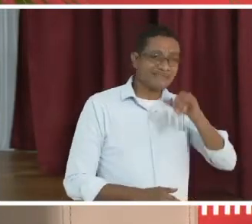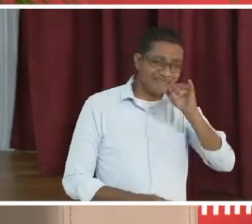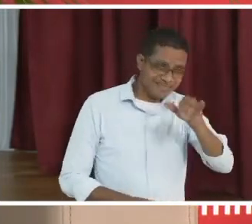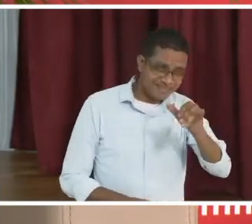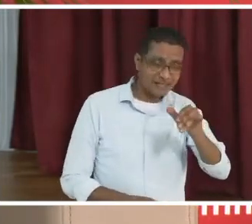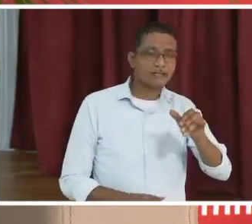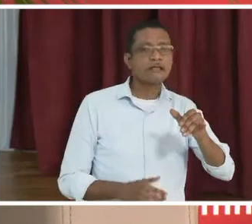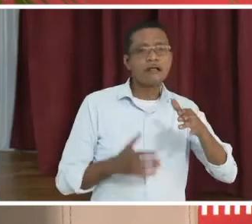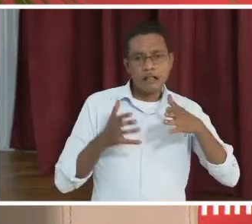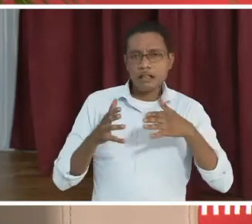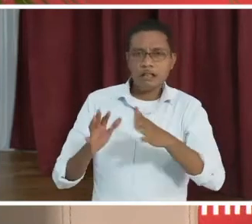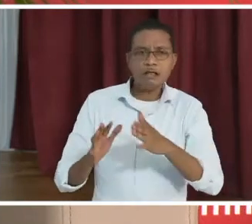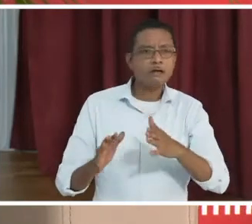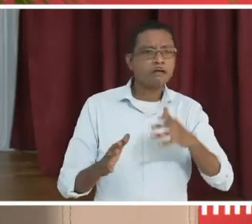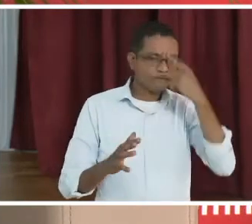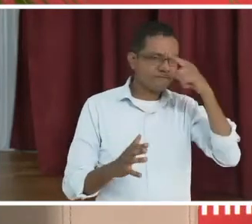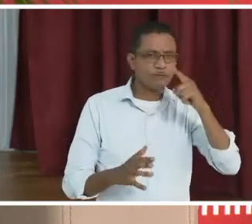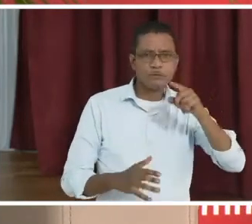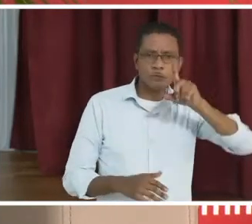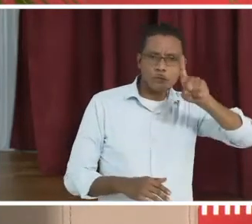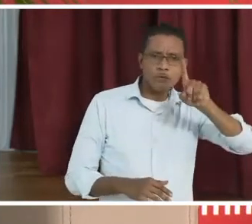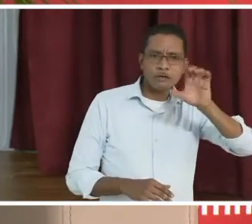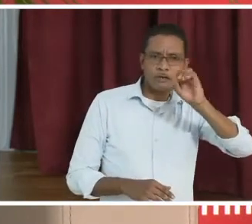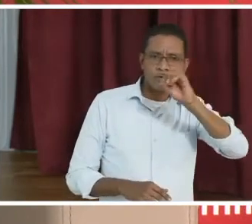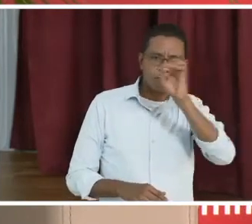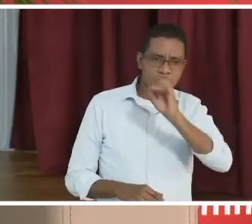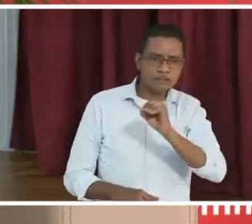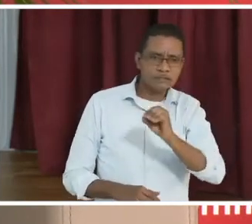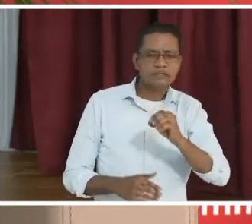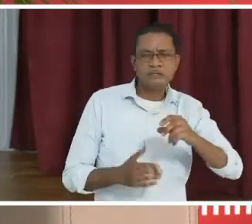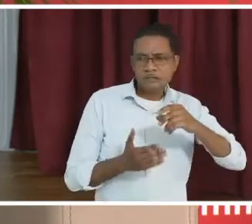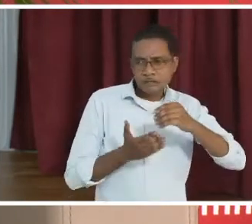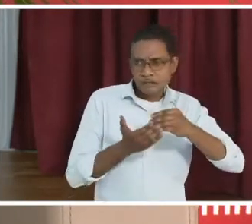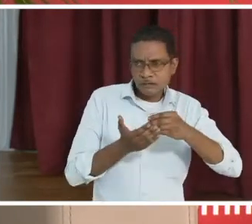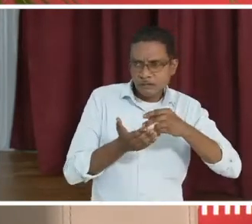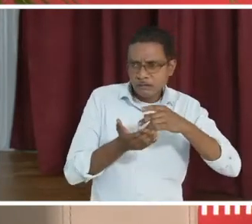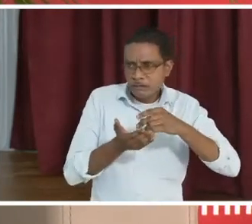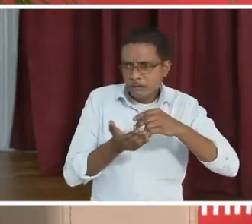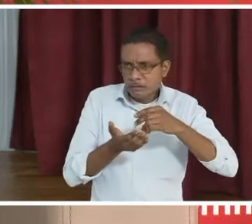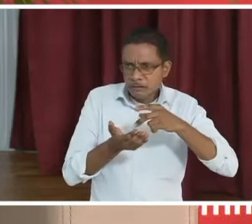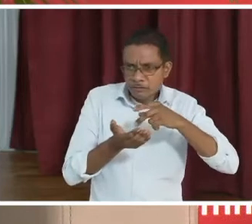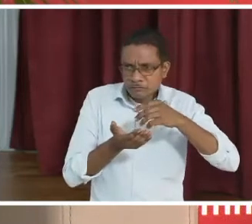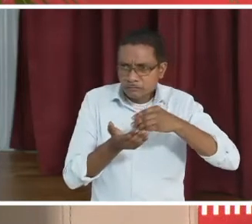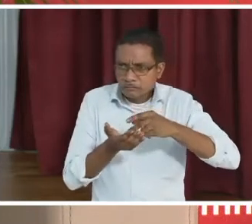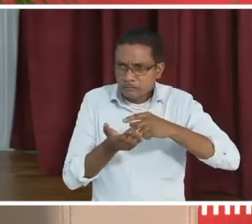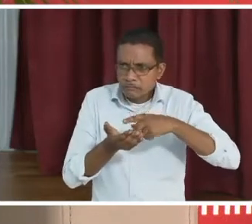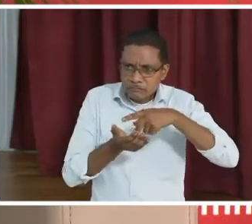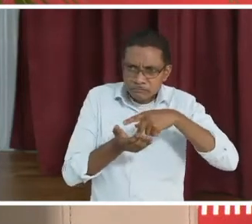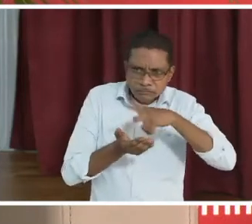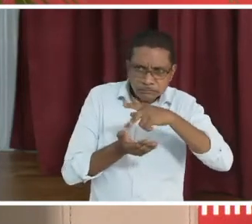to 100% financing. And this is in the event that the property value is, for